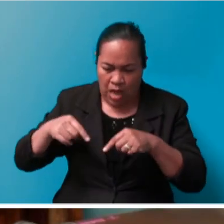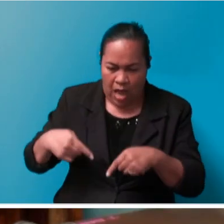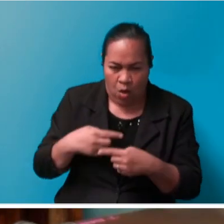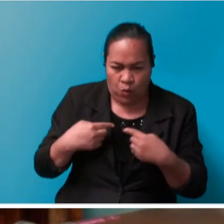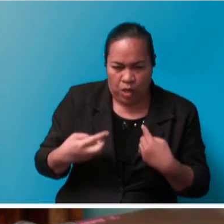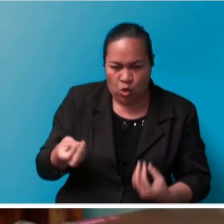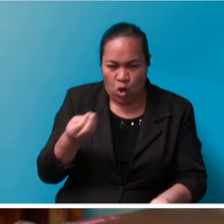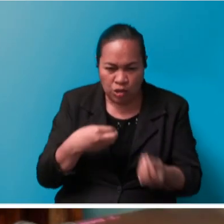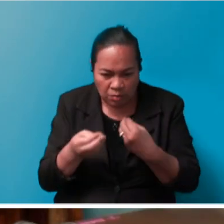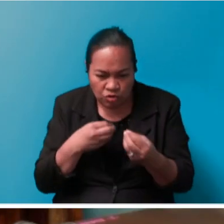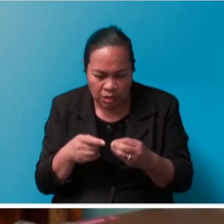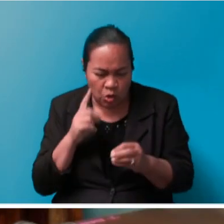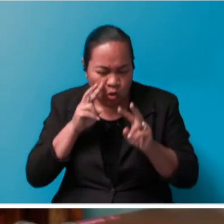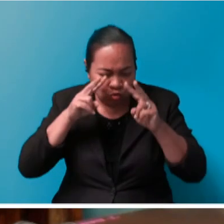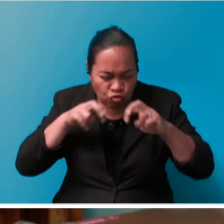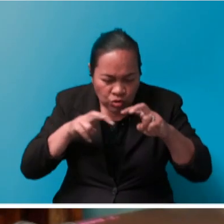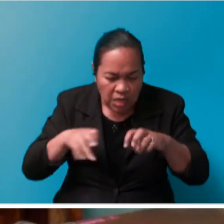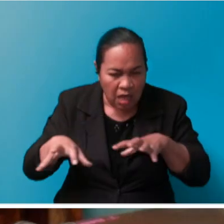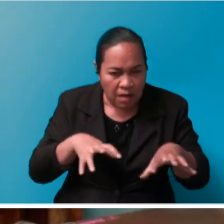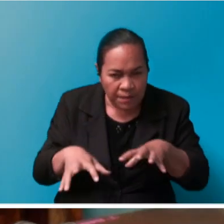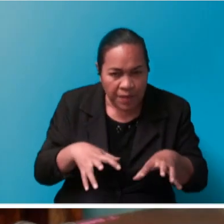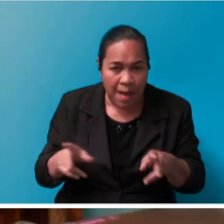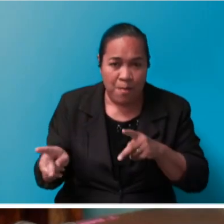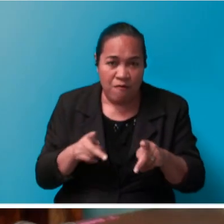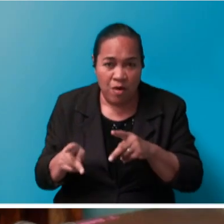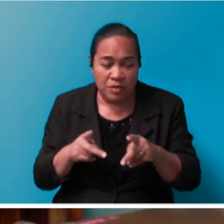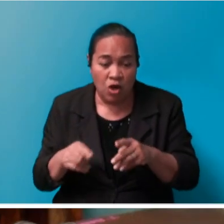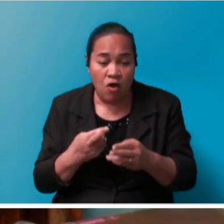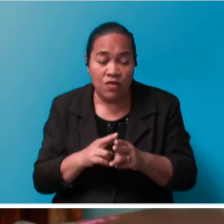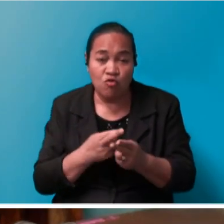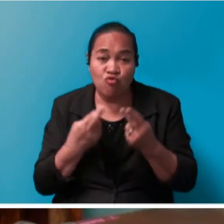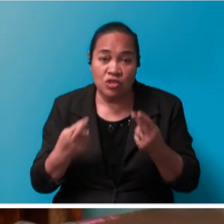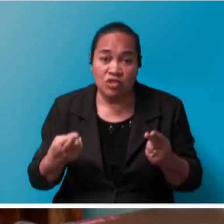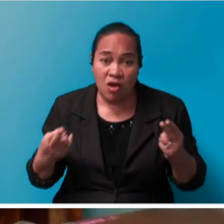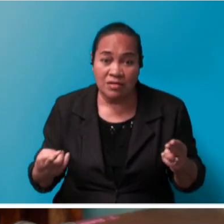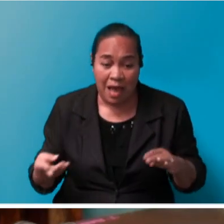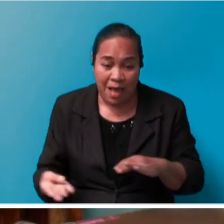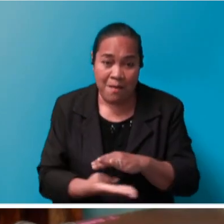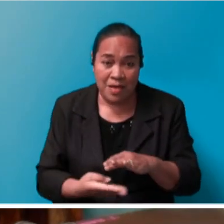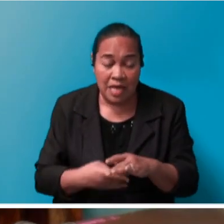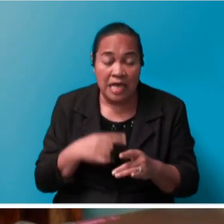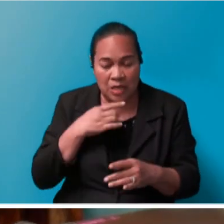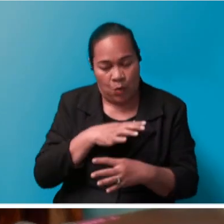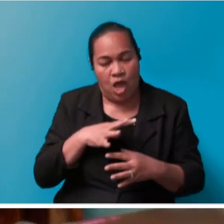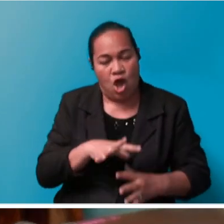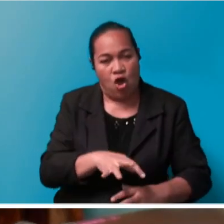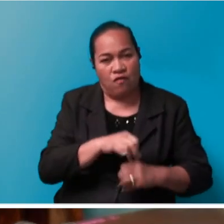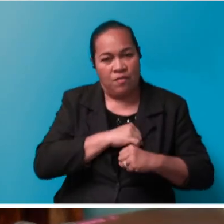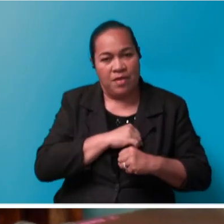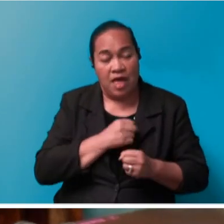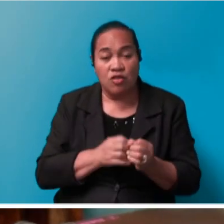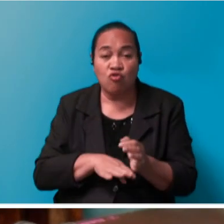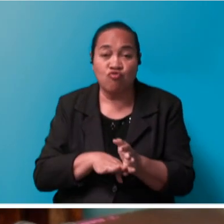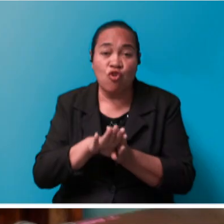activity in the economy, performance of the resource-based sectors, we are confident that the growth will